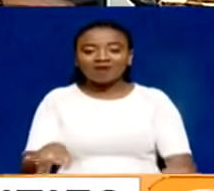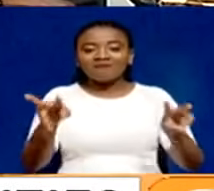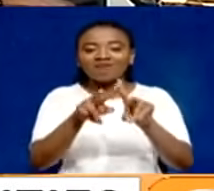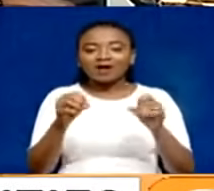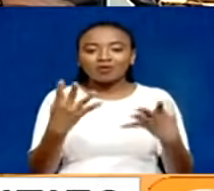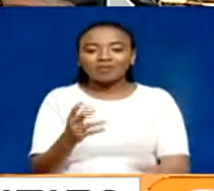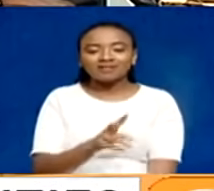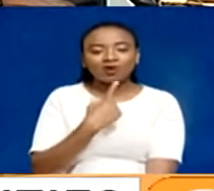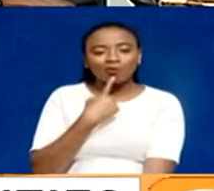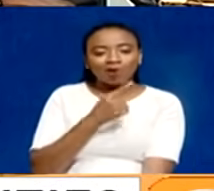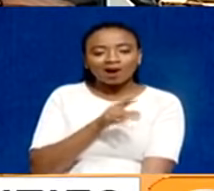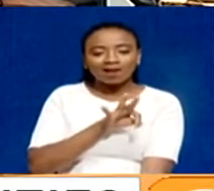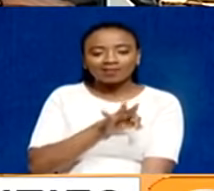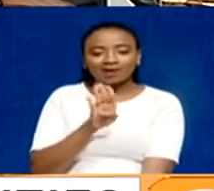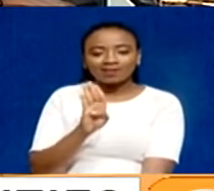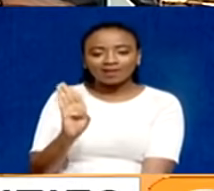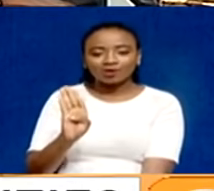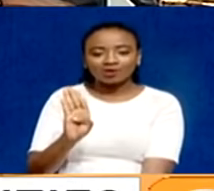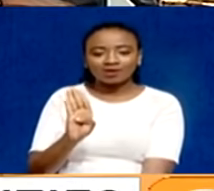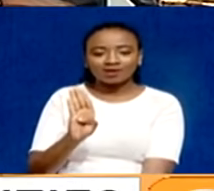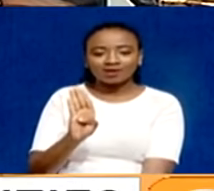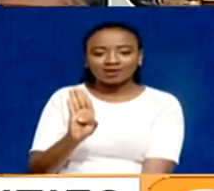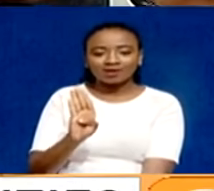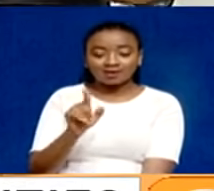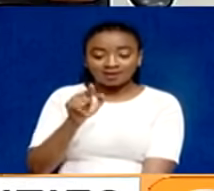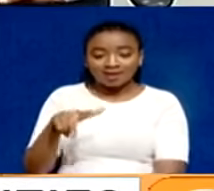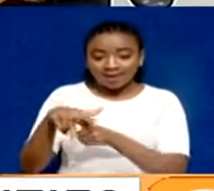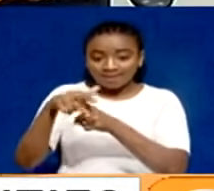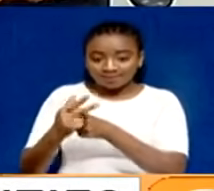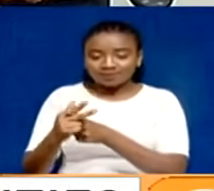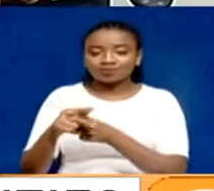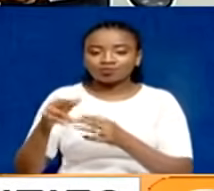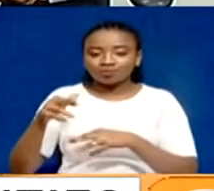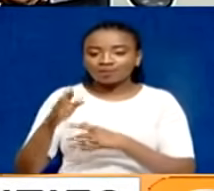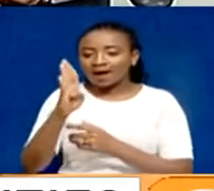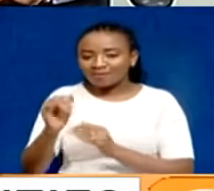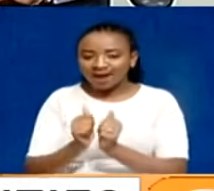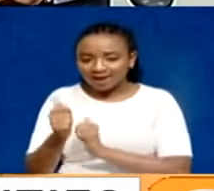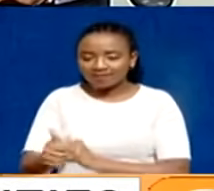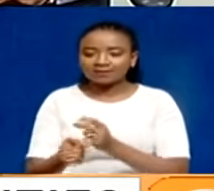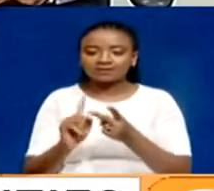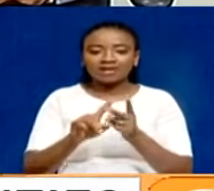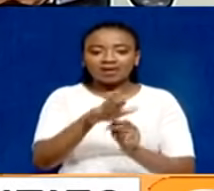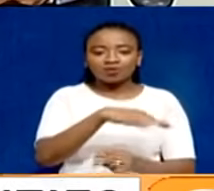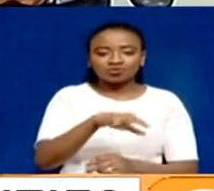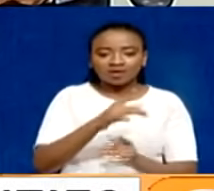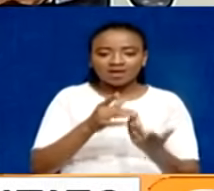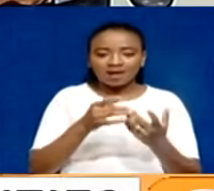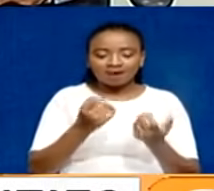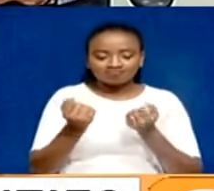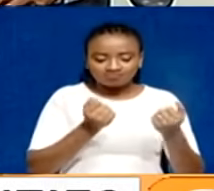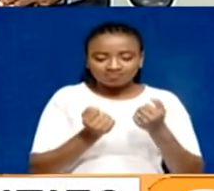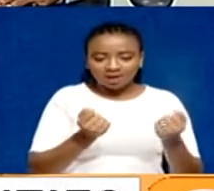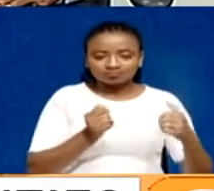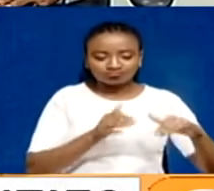this, 103 billion shillings. The construction of Dongo Kundu bypass and the Changamwe interchange are some of